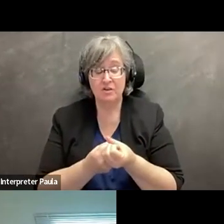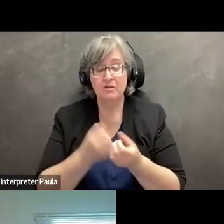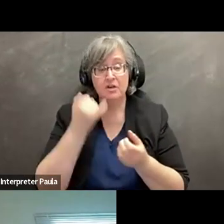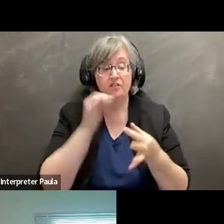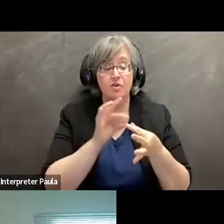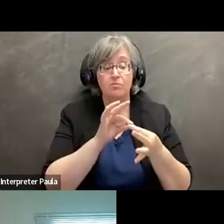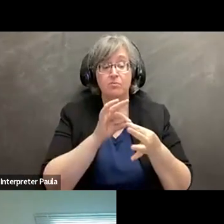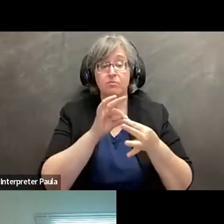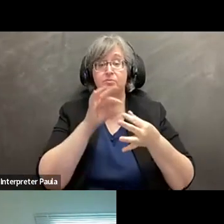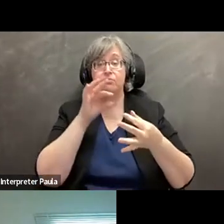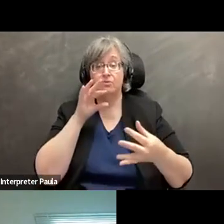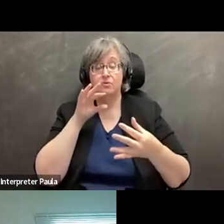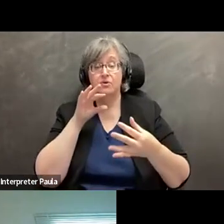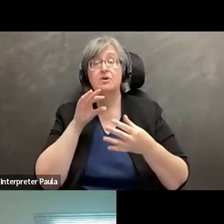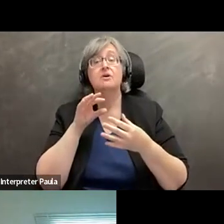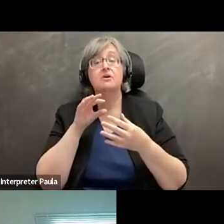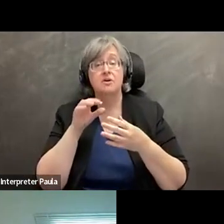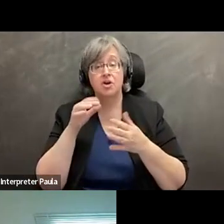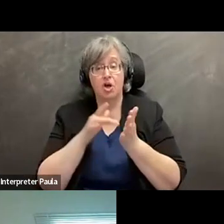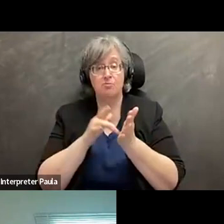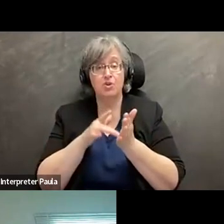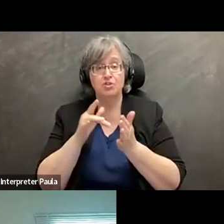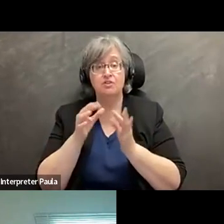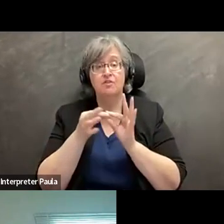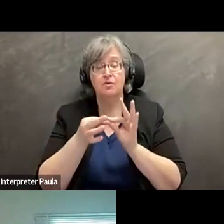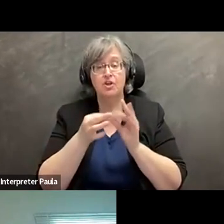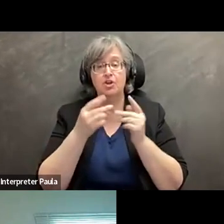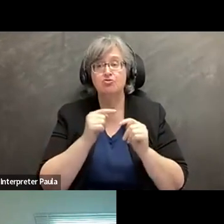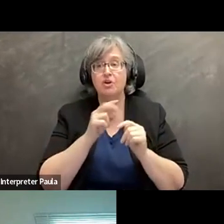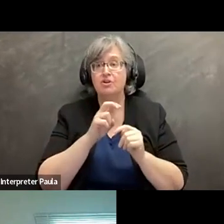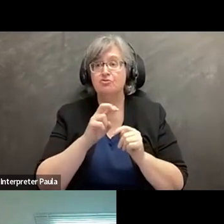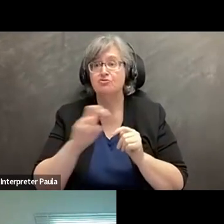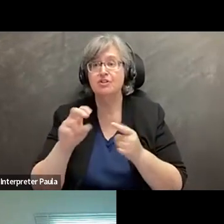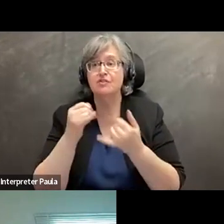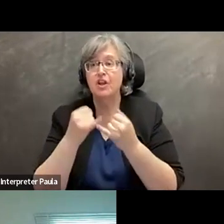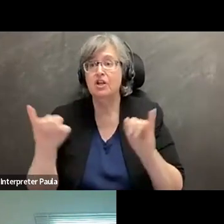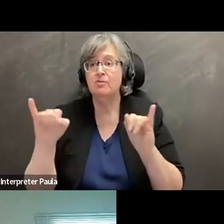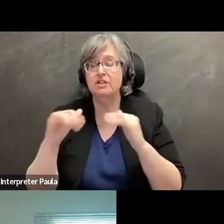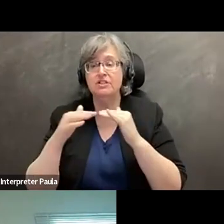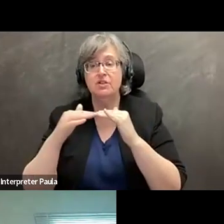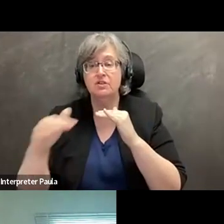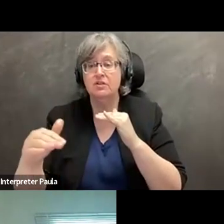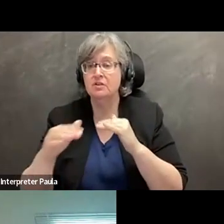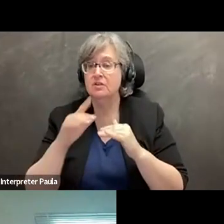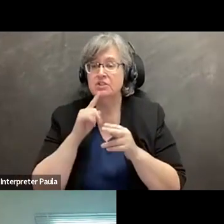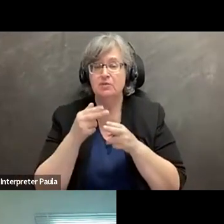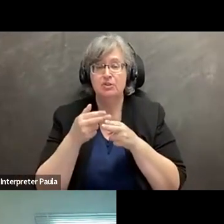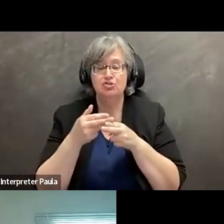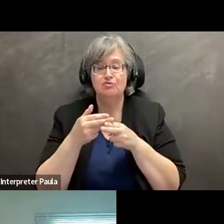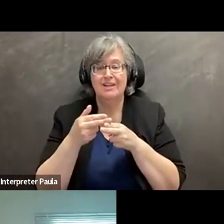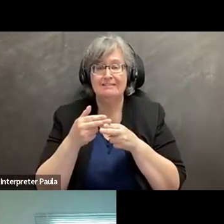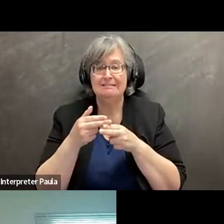abusive relationship and moving towards, independence and stability, it's a very transient period.